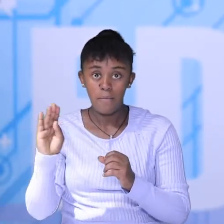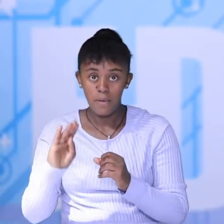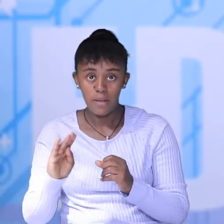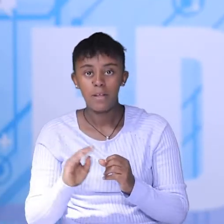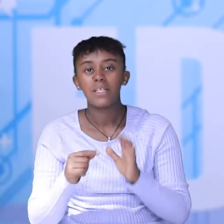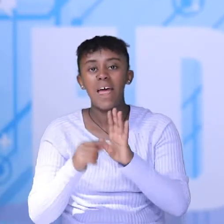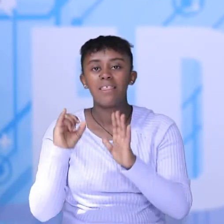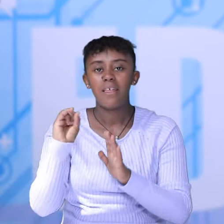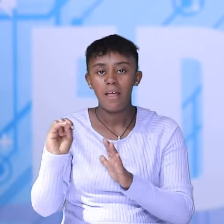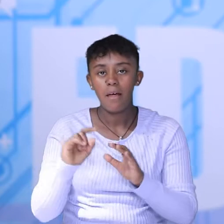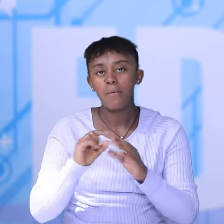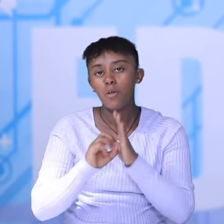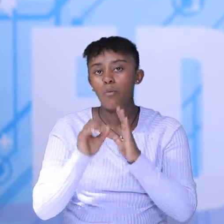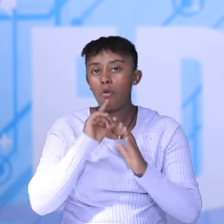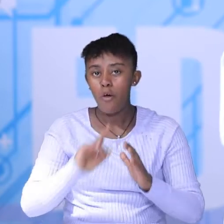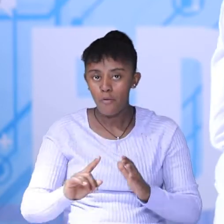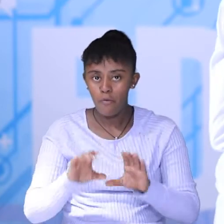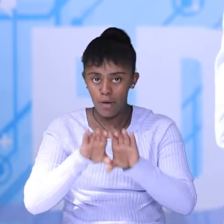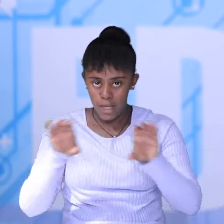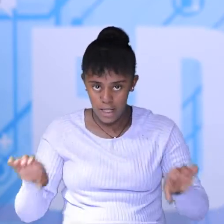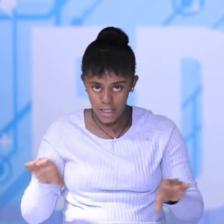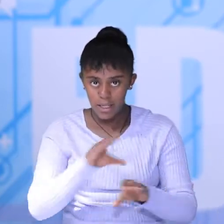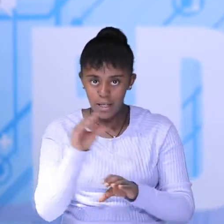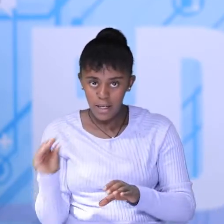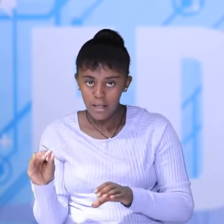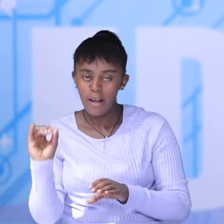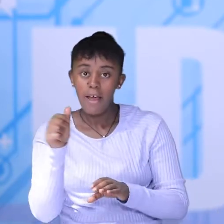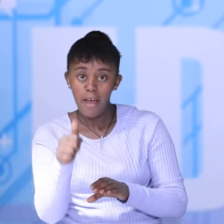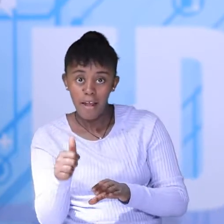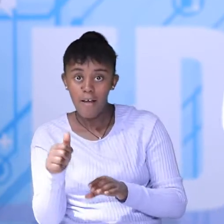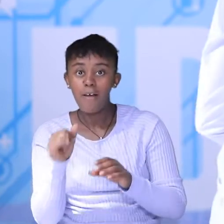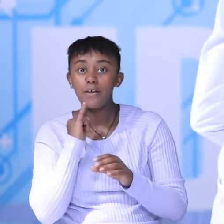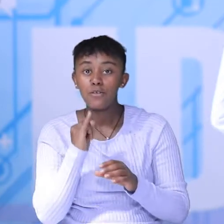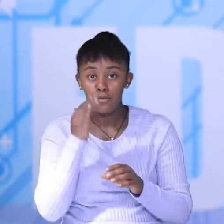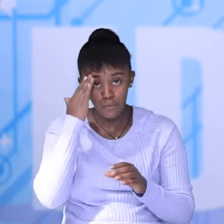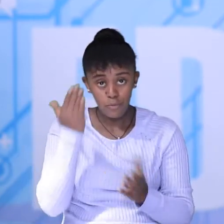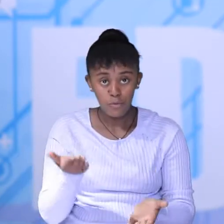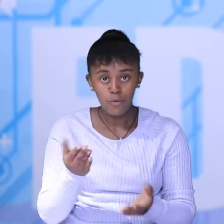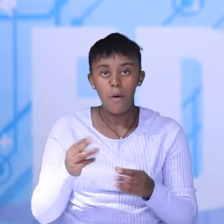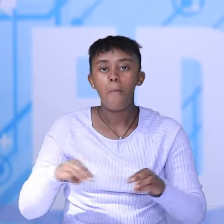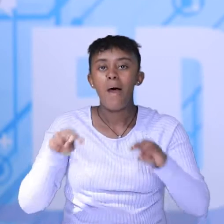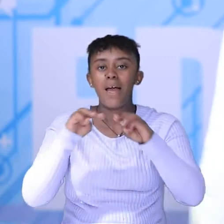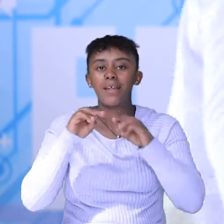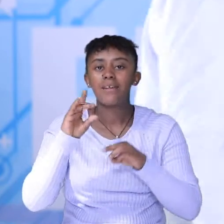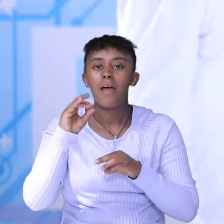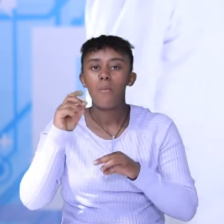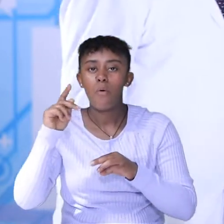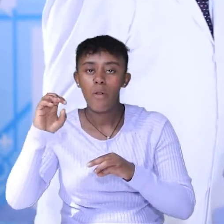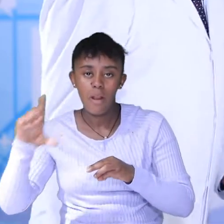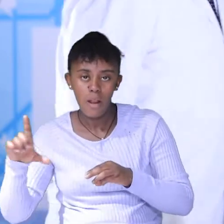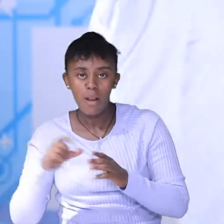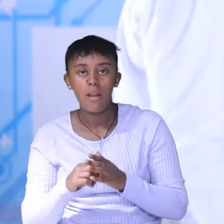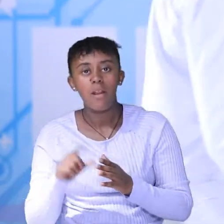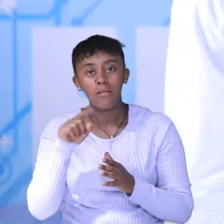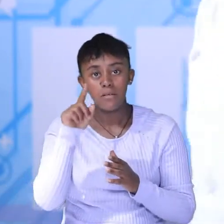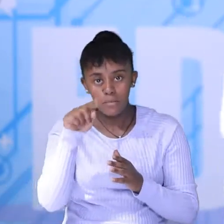sine theta, but the product of currents and area is known to be magnetic dipole moment, and